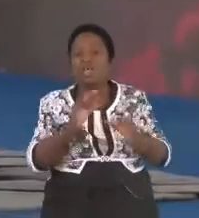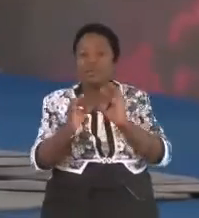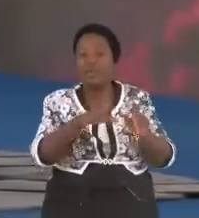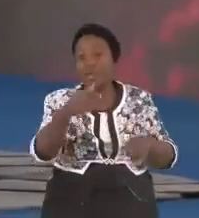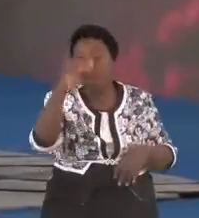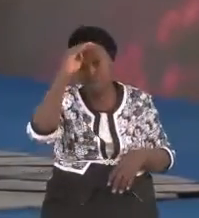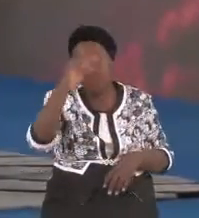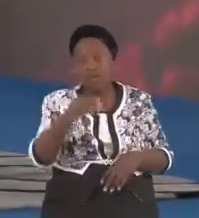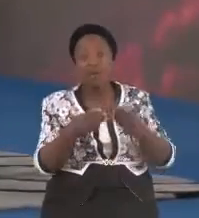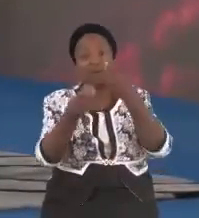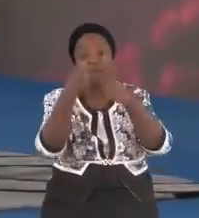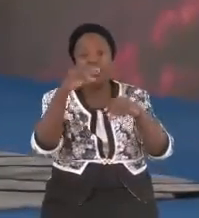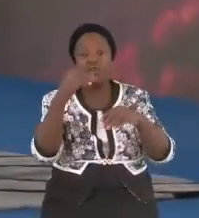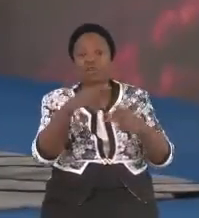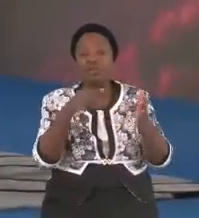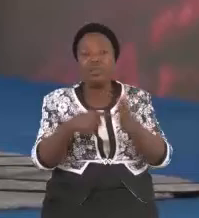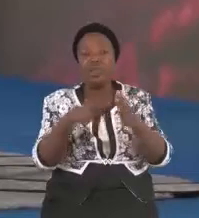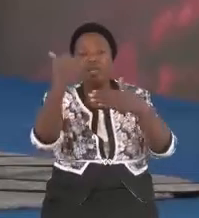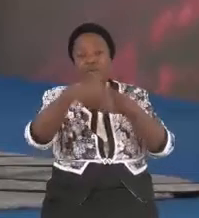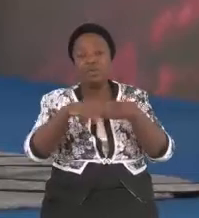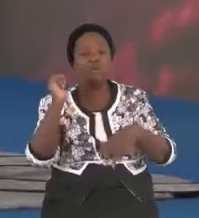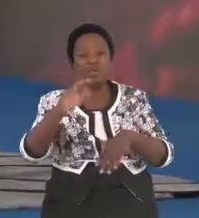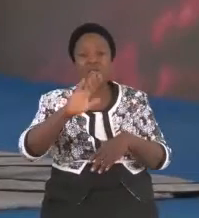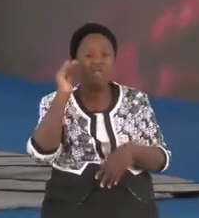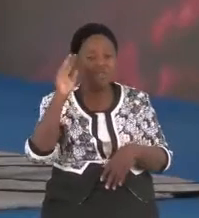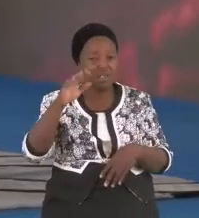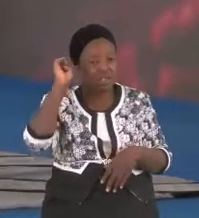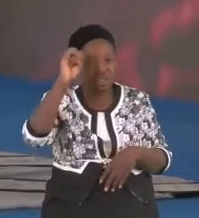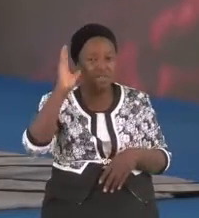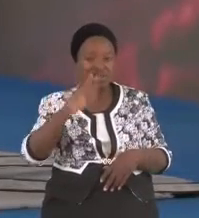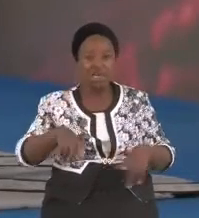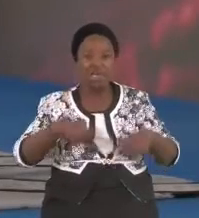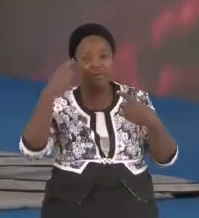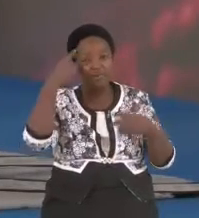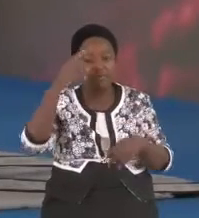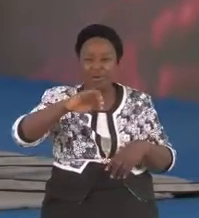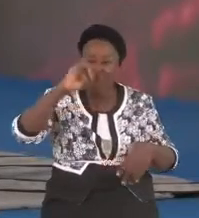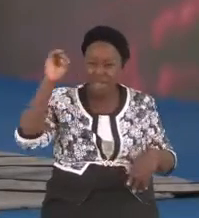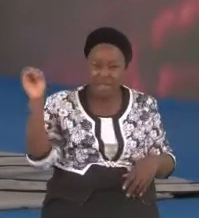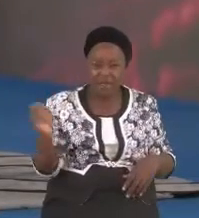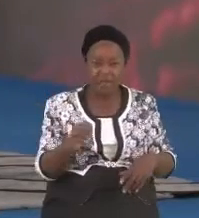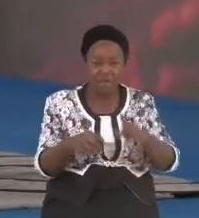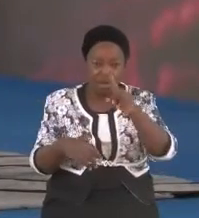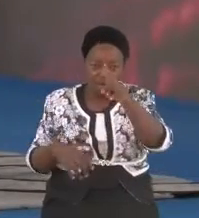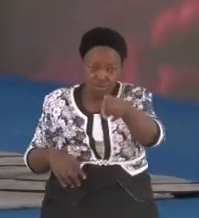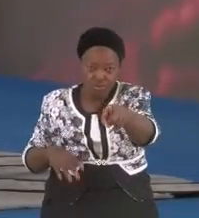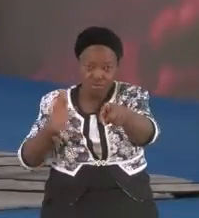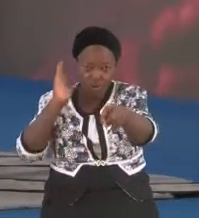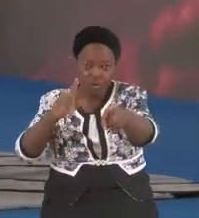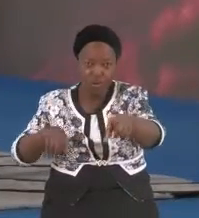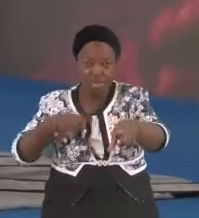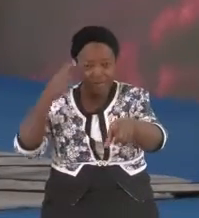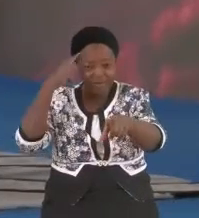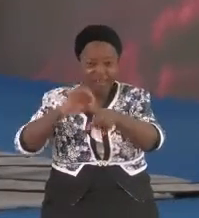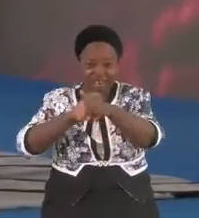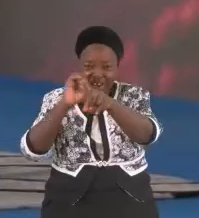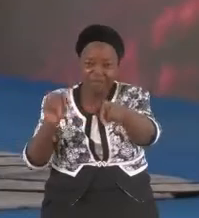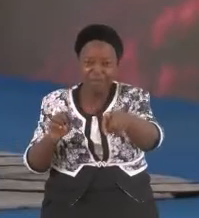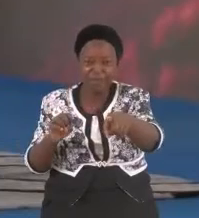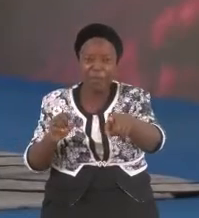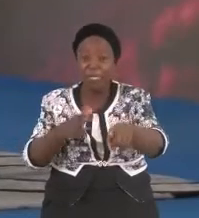this bread it shall live forever you will live forever and the